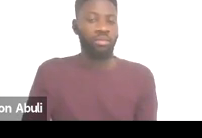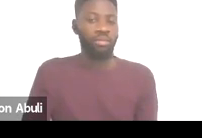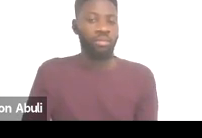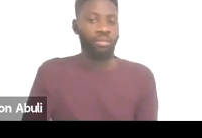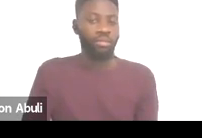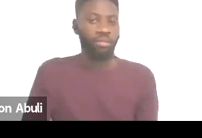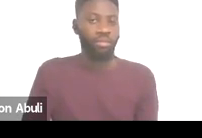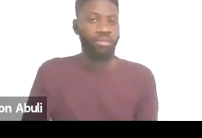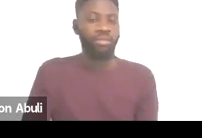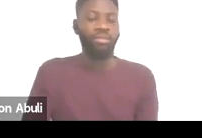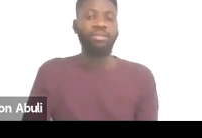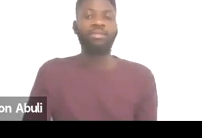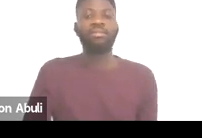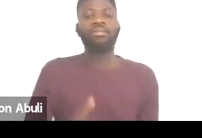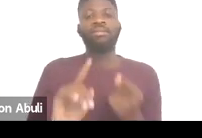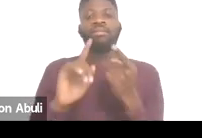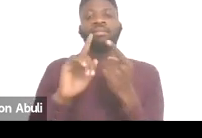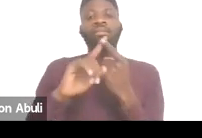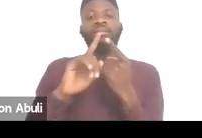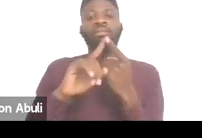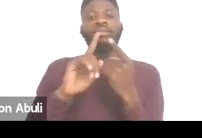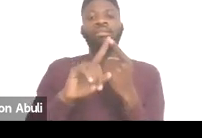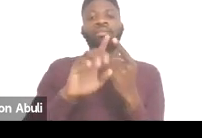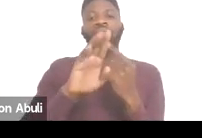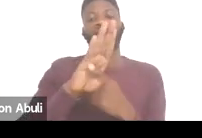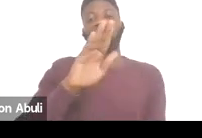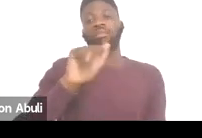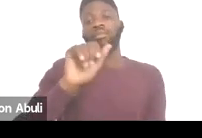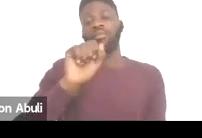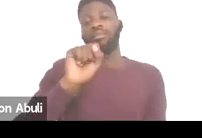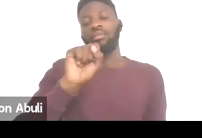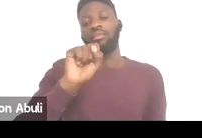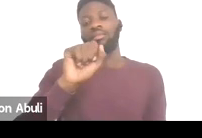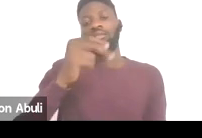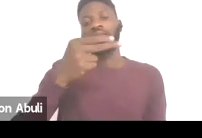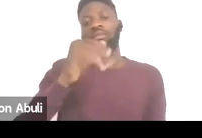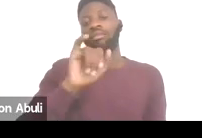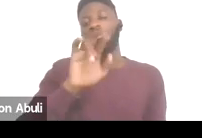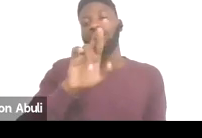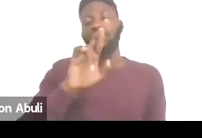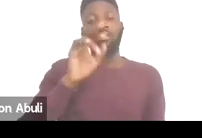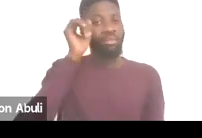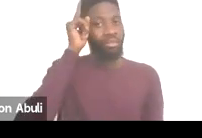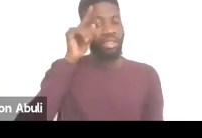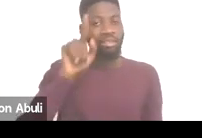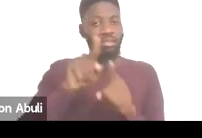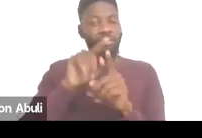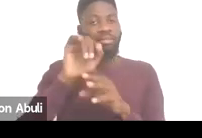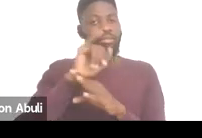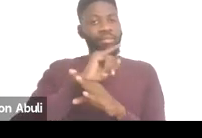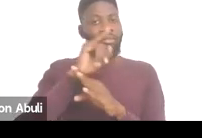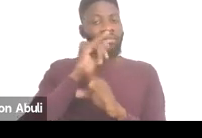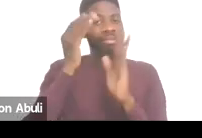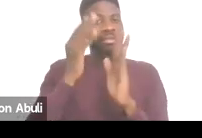One, first, Bashir, I want you to understand that as an intern or as an touchy,